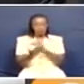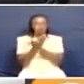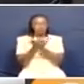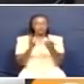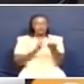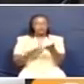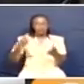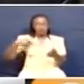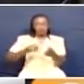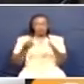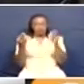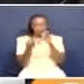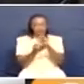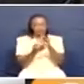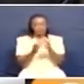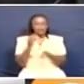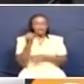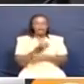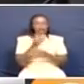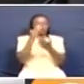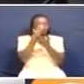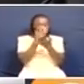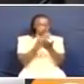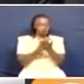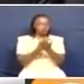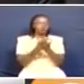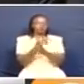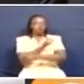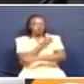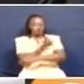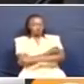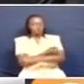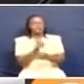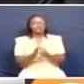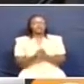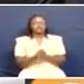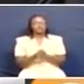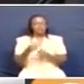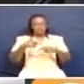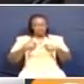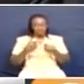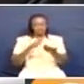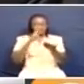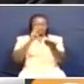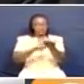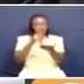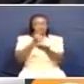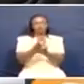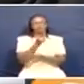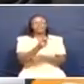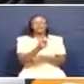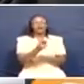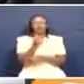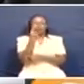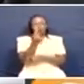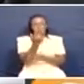filing our list and bundle of authorities, I was in the registry myself, and one of the